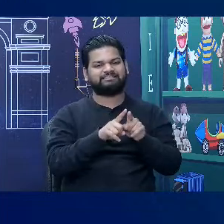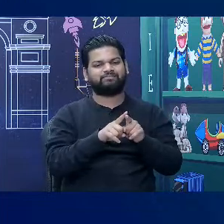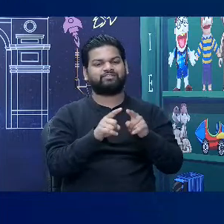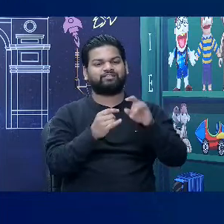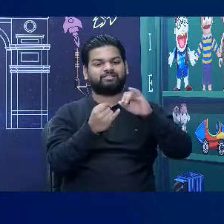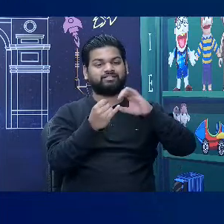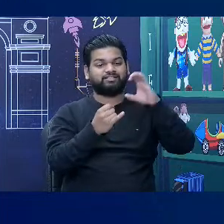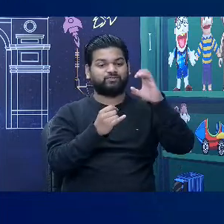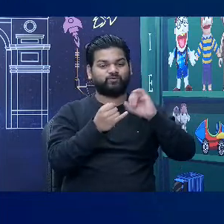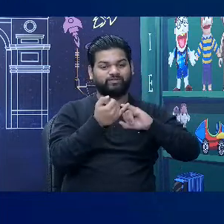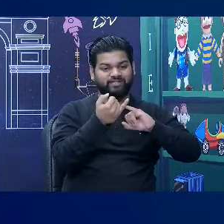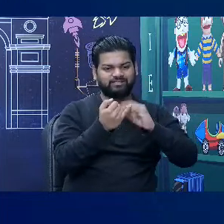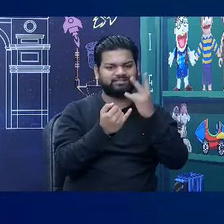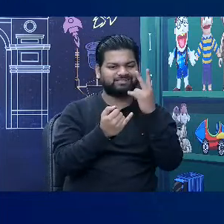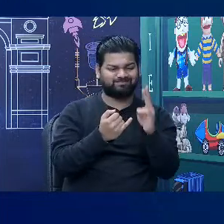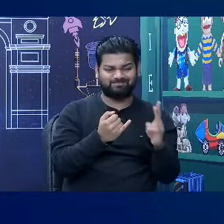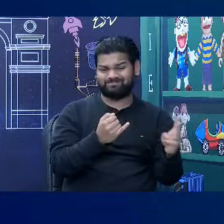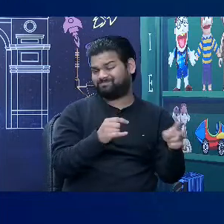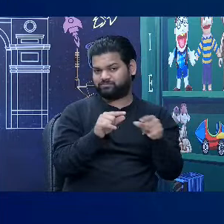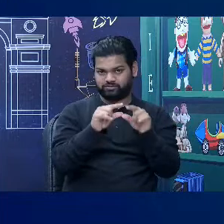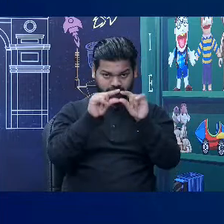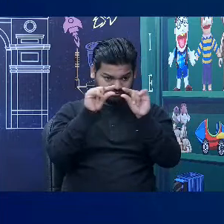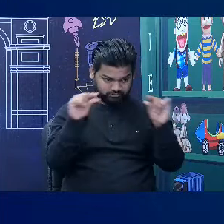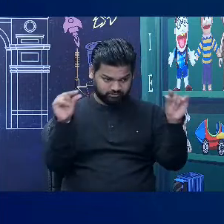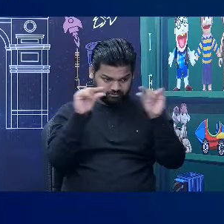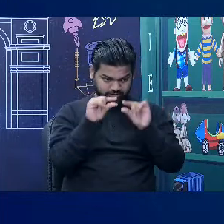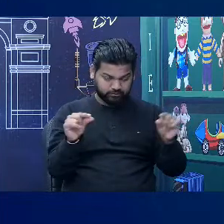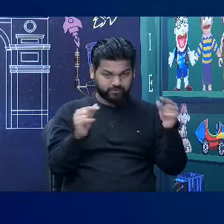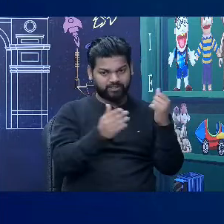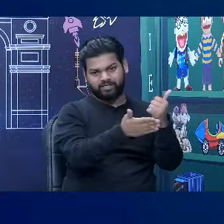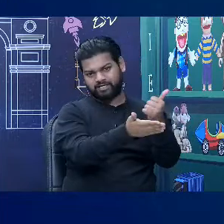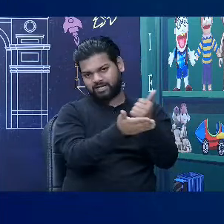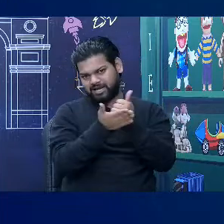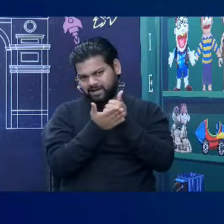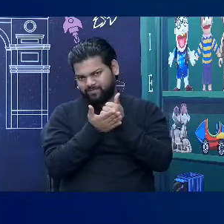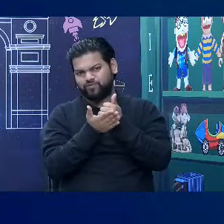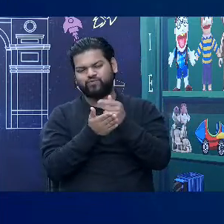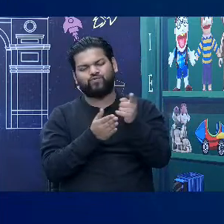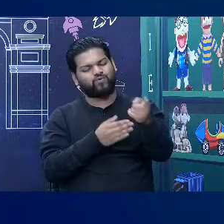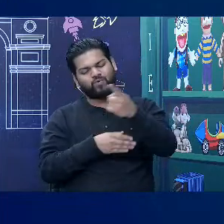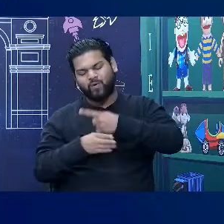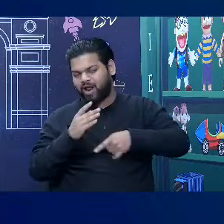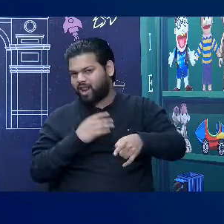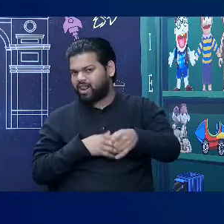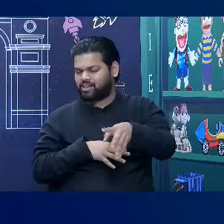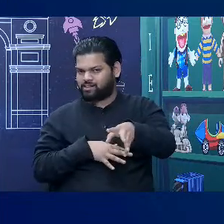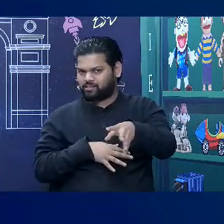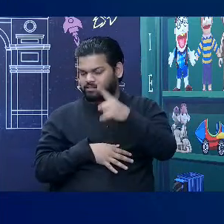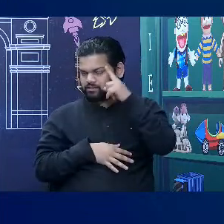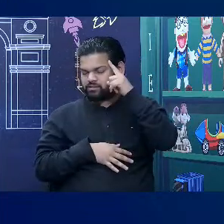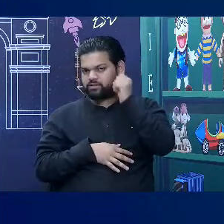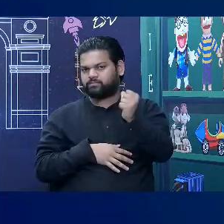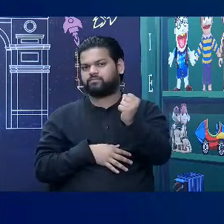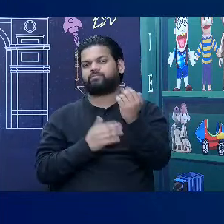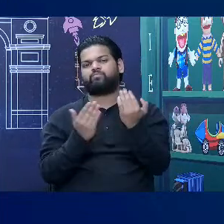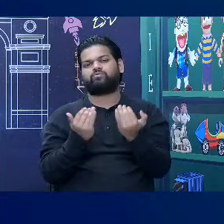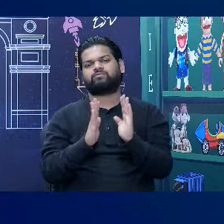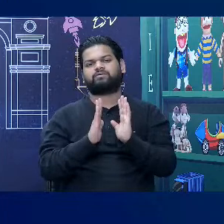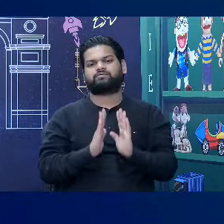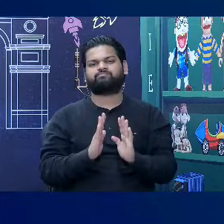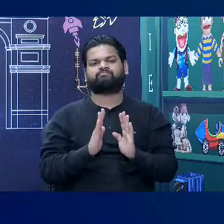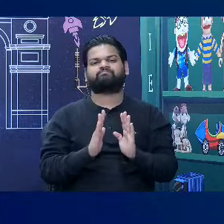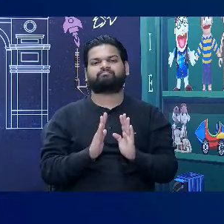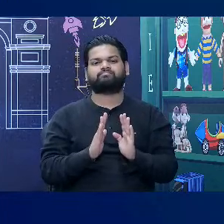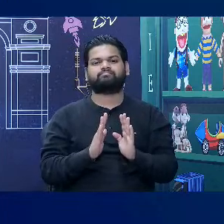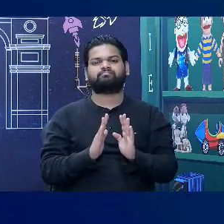Kusumji. So, cos theta in a similar way can be written as base upon hypotenuse. And what about the tan theta? Through